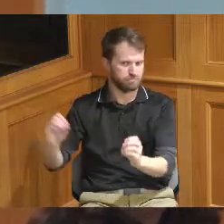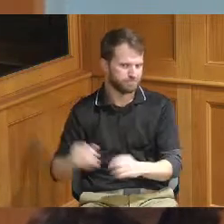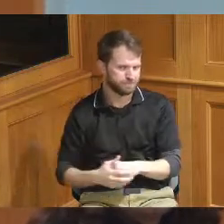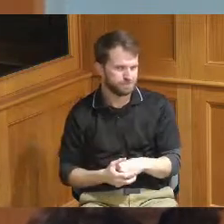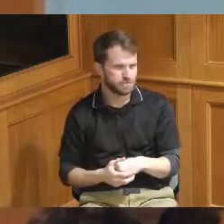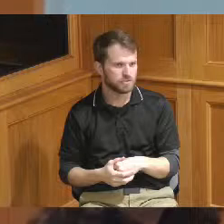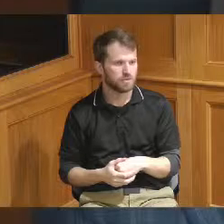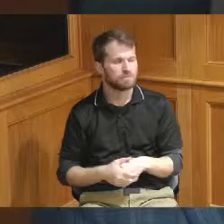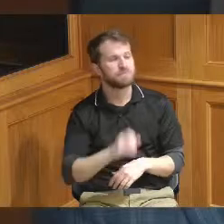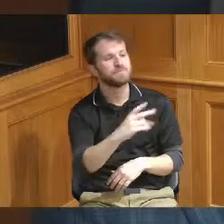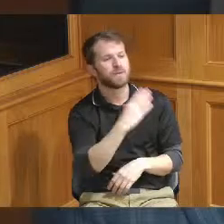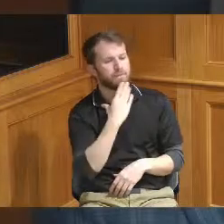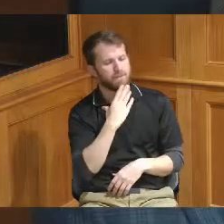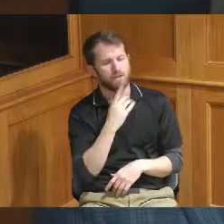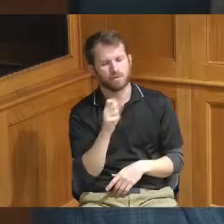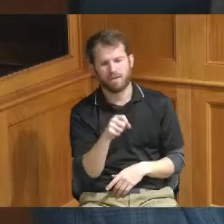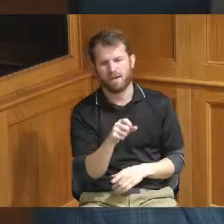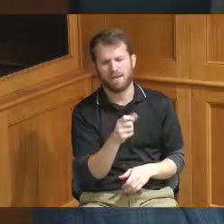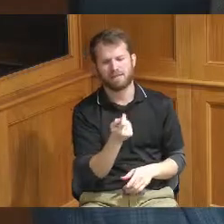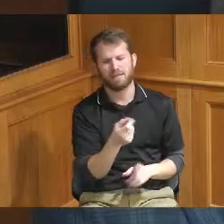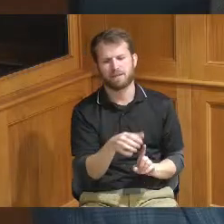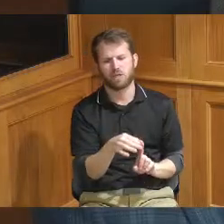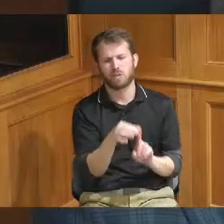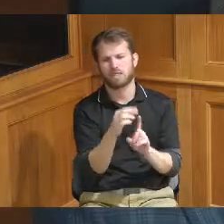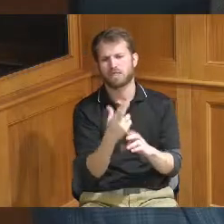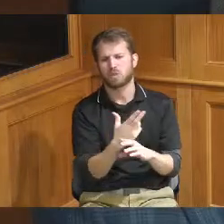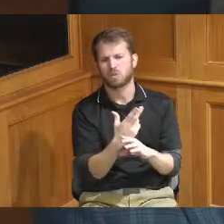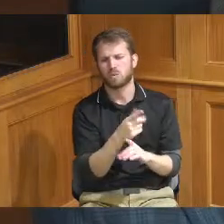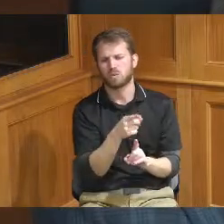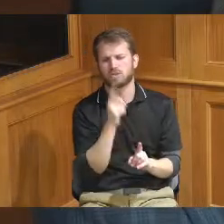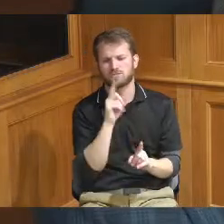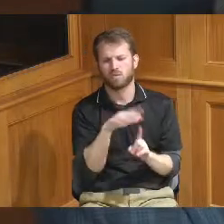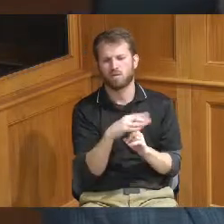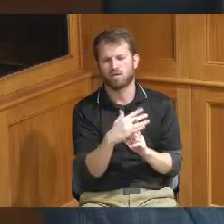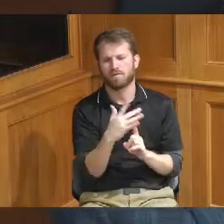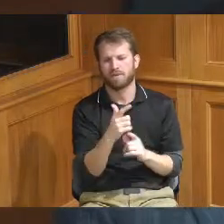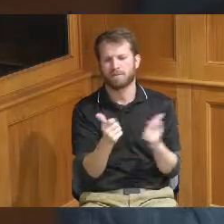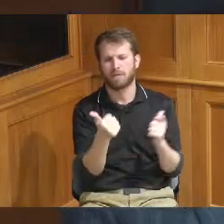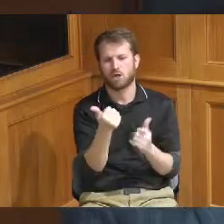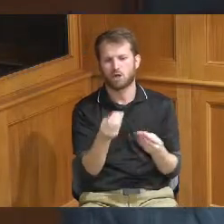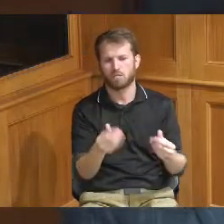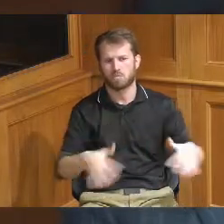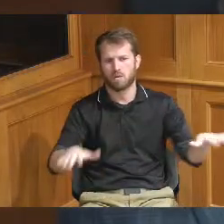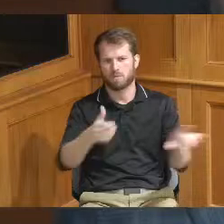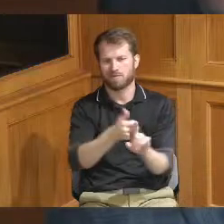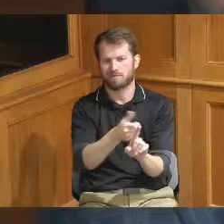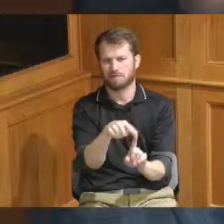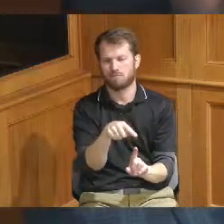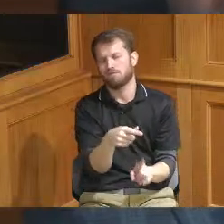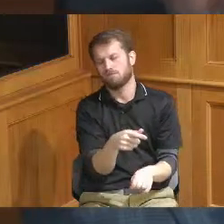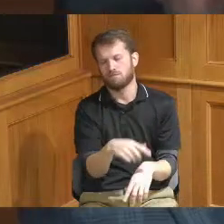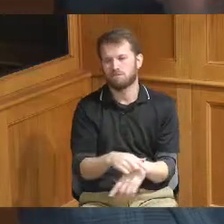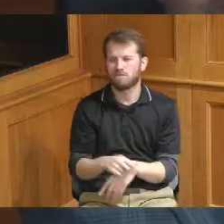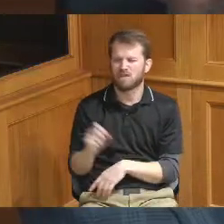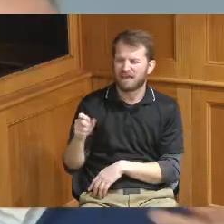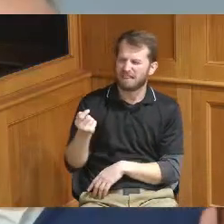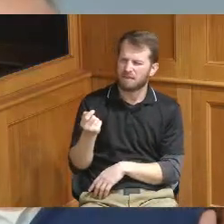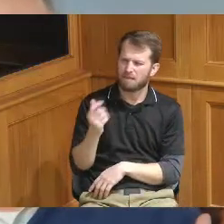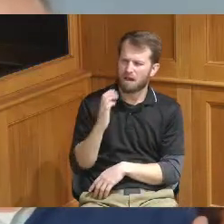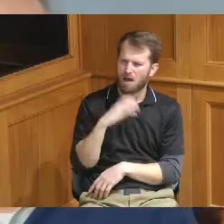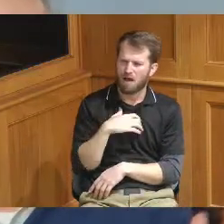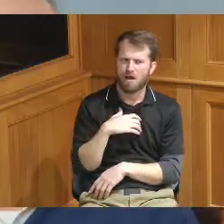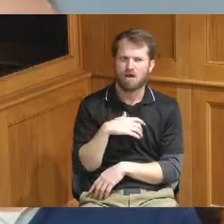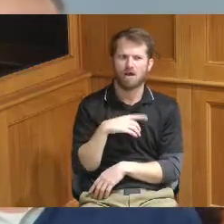Yeah, thank you. Yeah, it's kind of a unique use in the context of the larger property. And it is a little odd that when you would